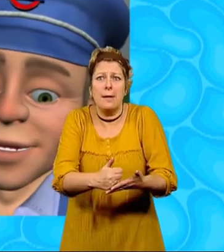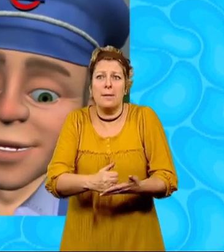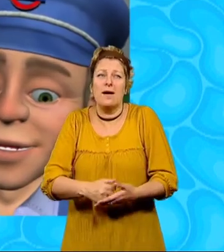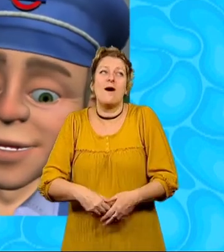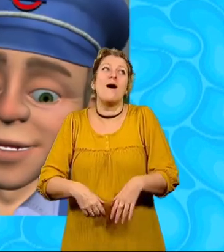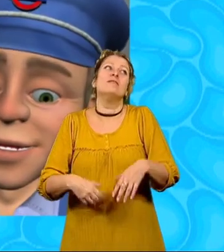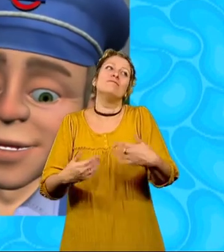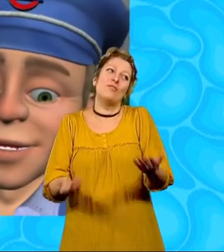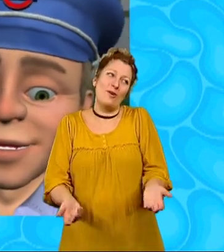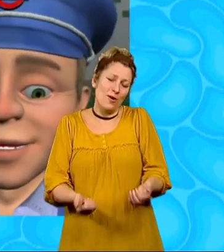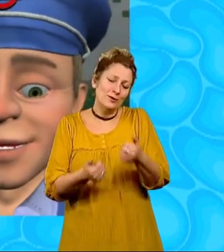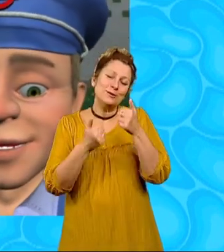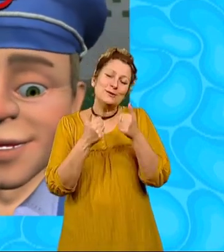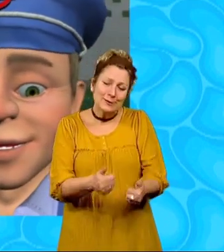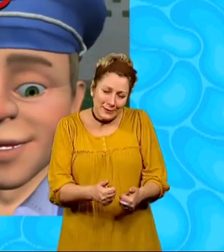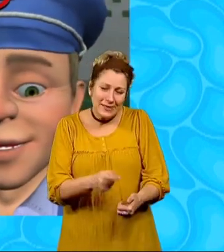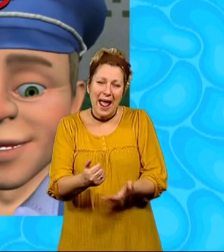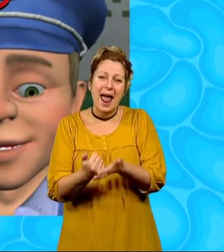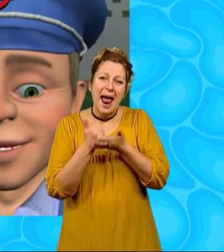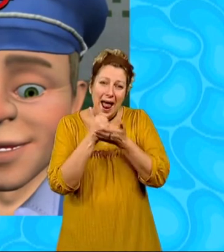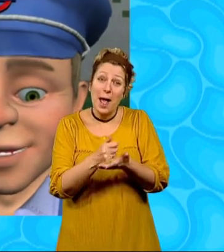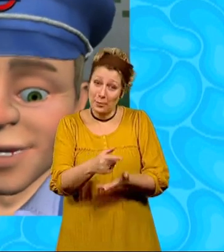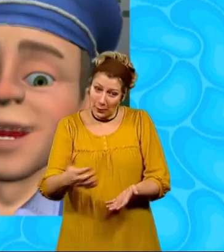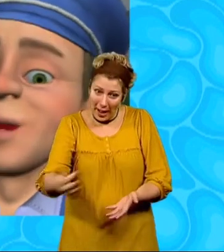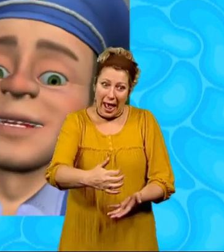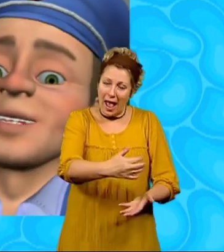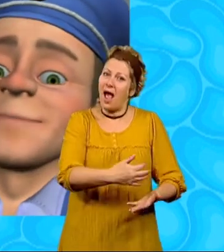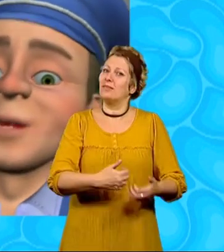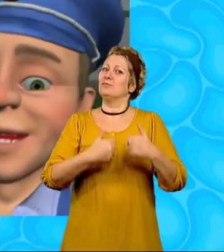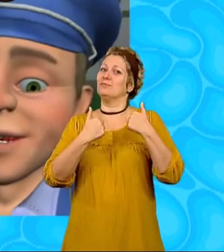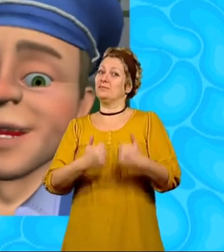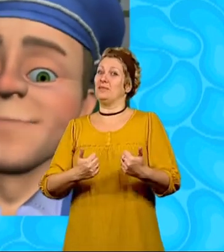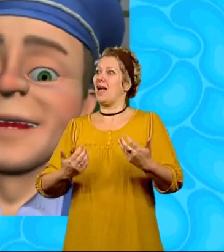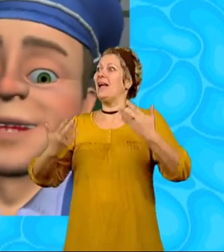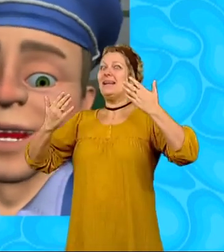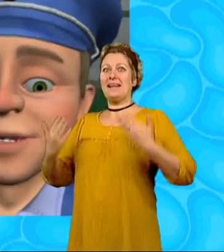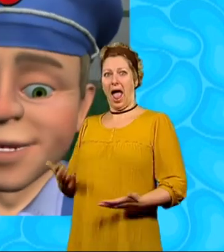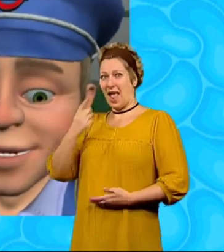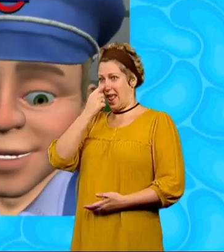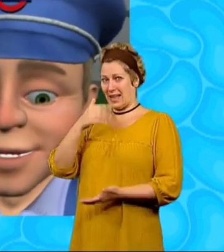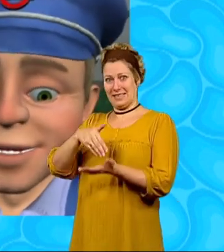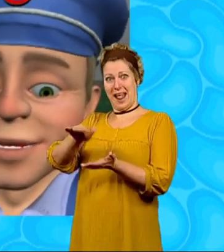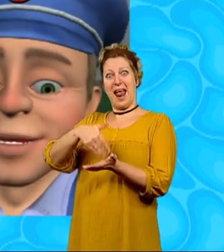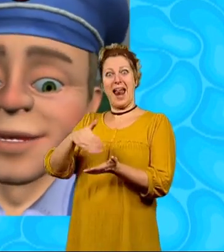course you were, boys. And you did a great job. Now the jumble sale can begin.